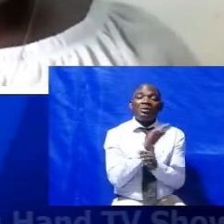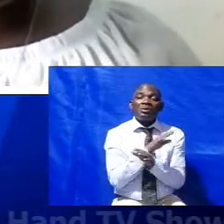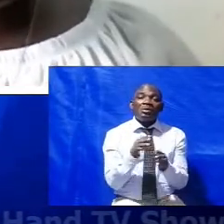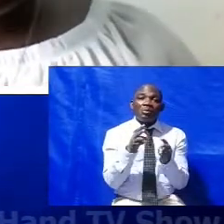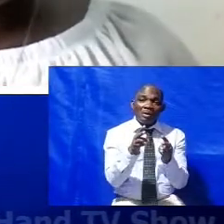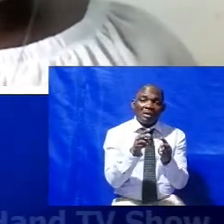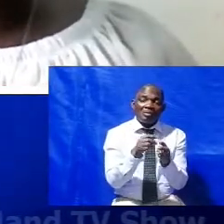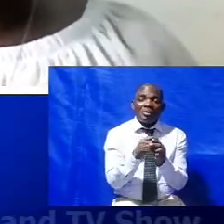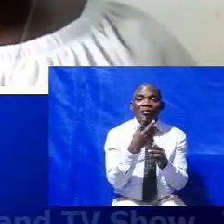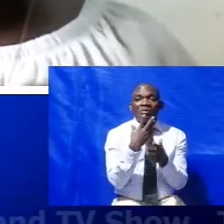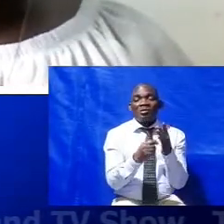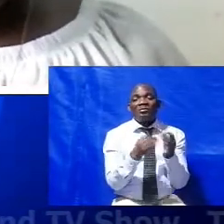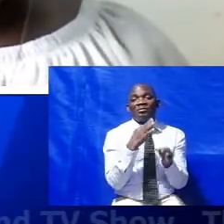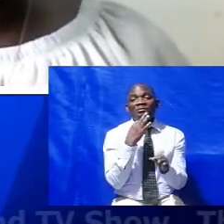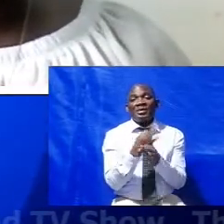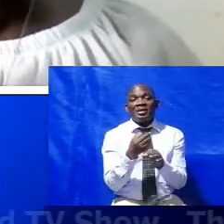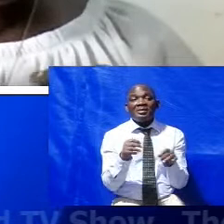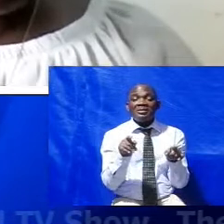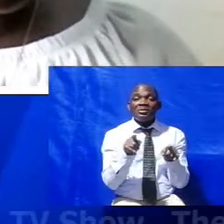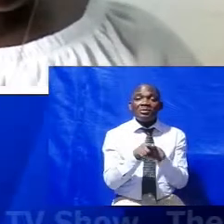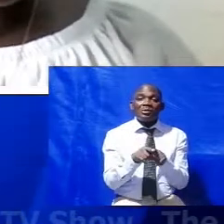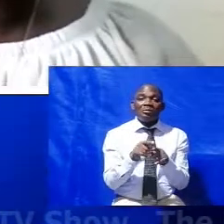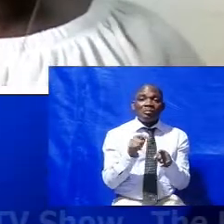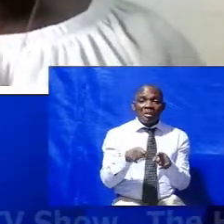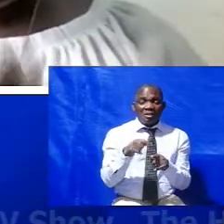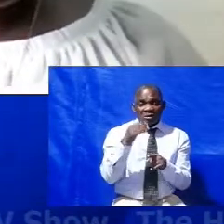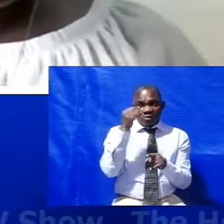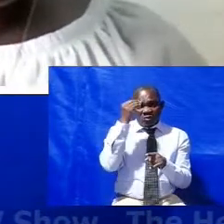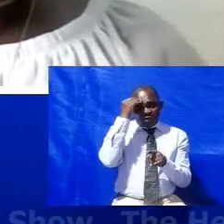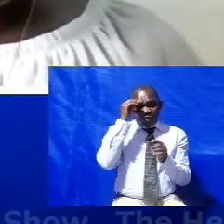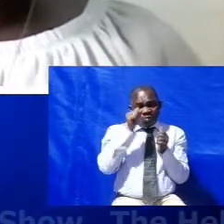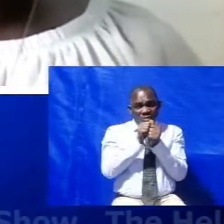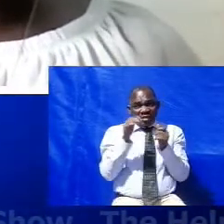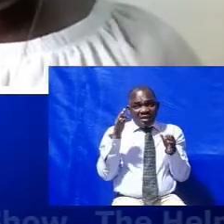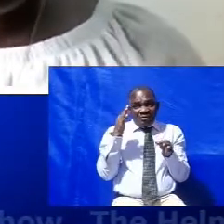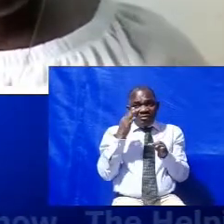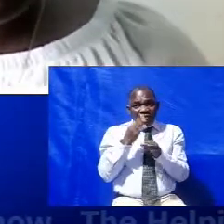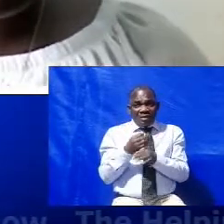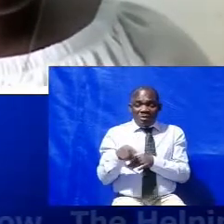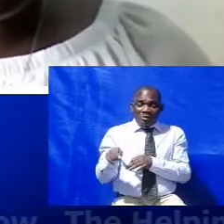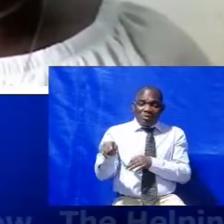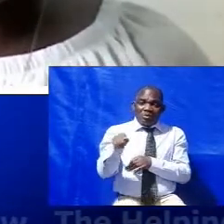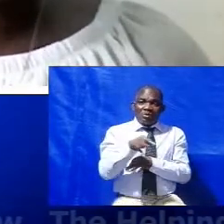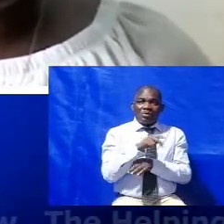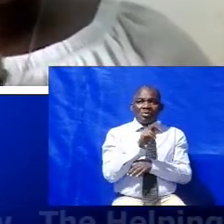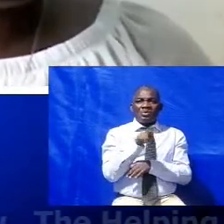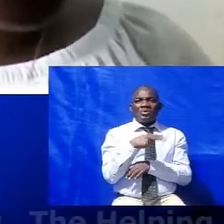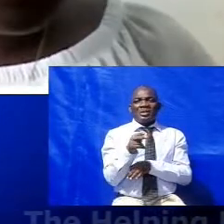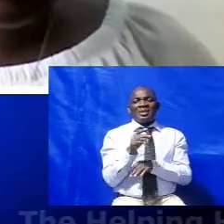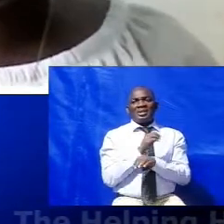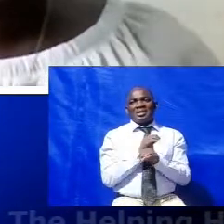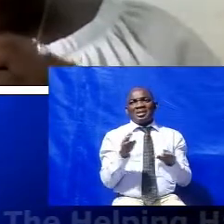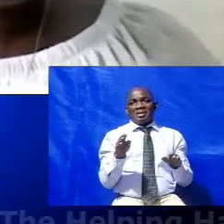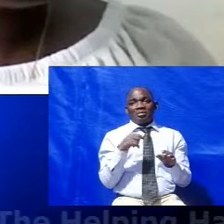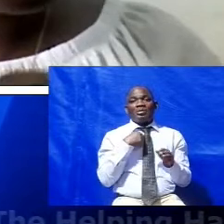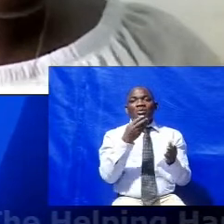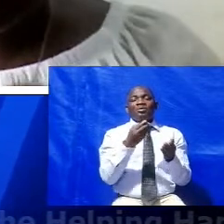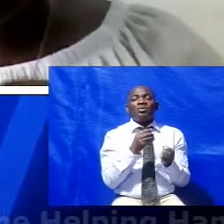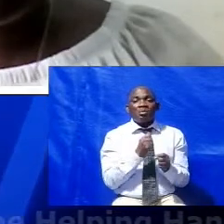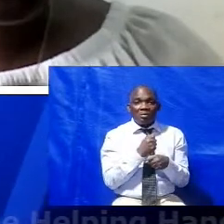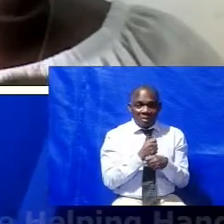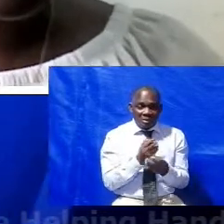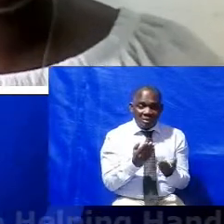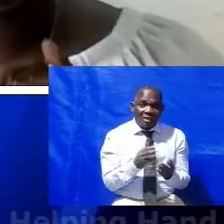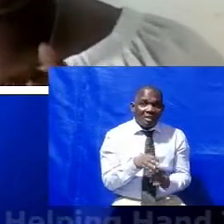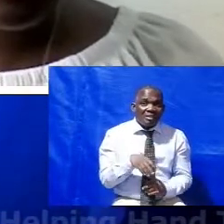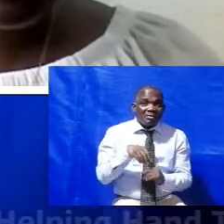no way I would lose my faith. And also, just knowing that without faith, you are actually doomed. And this is what I